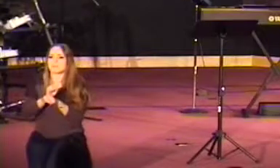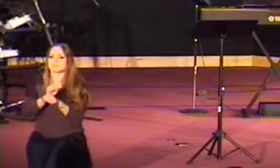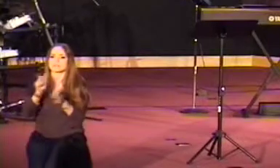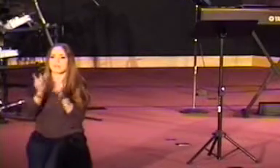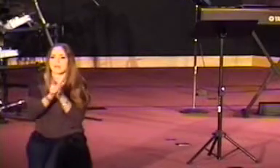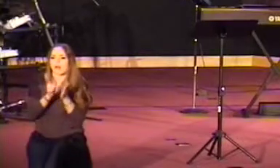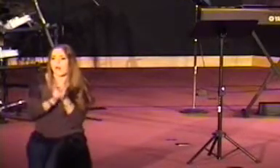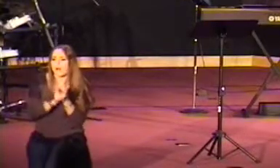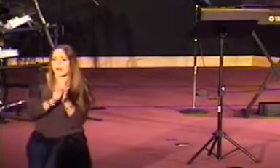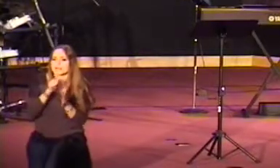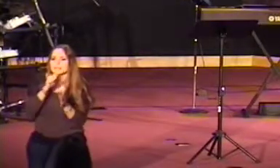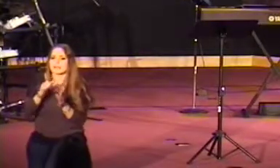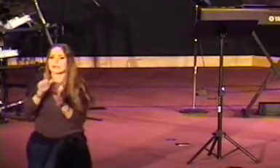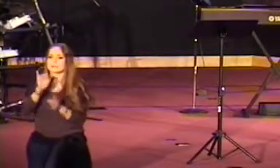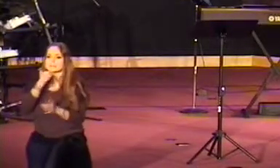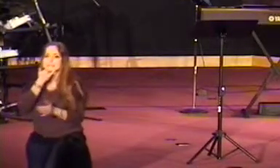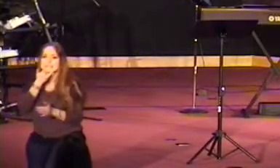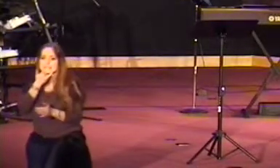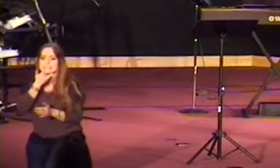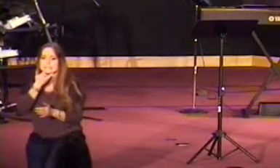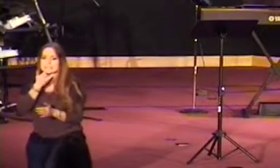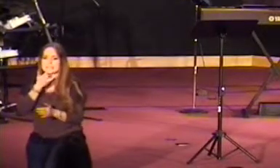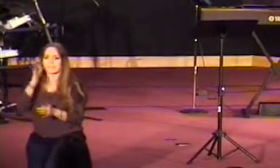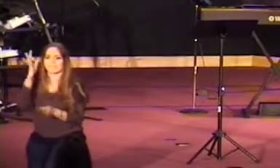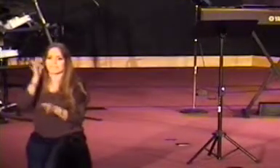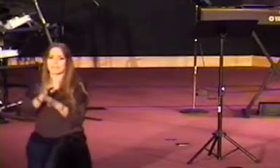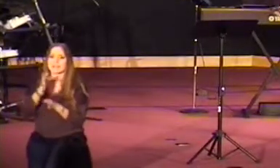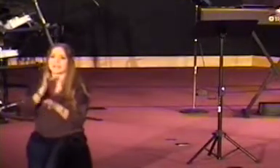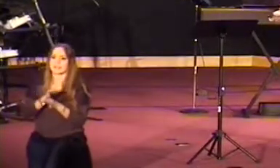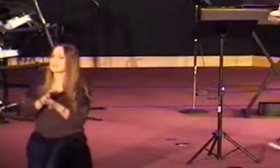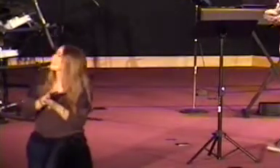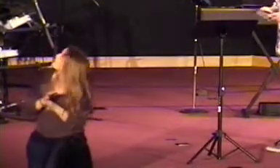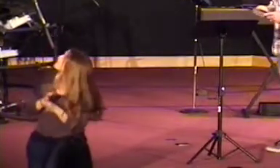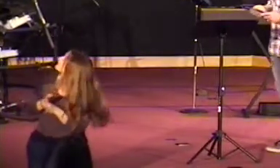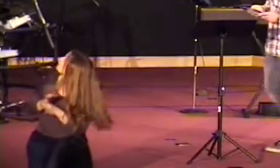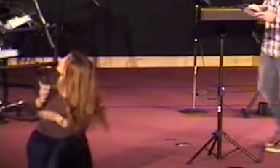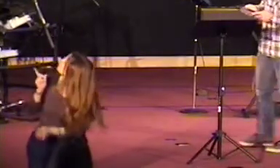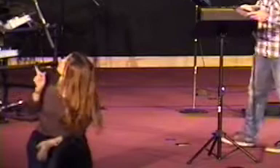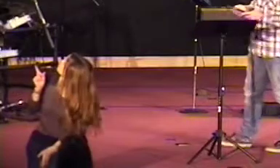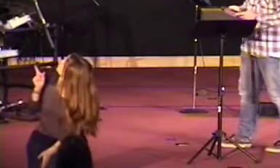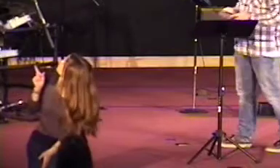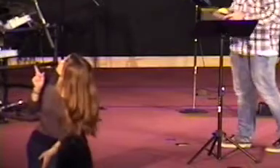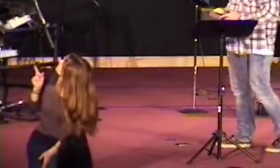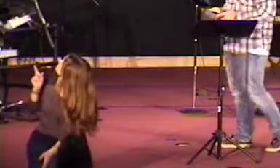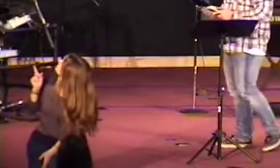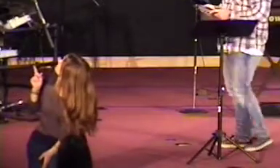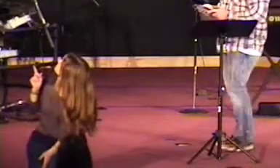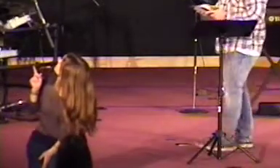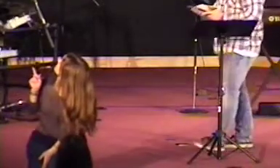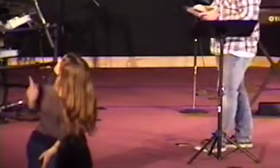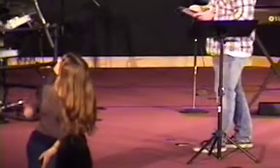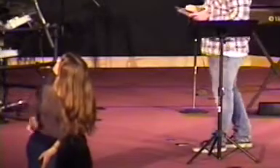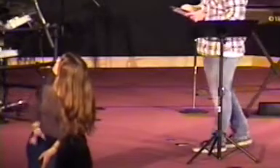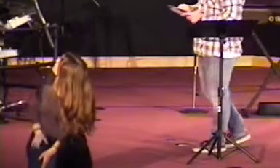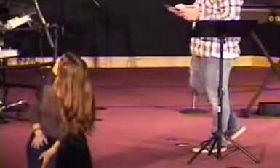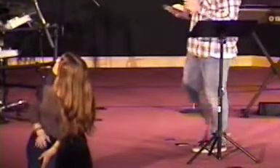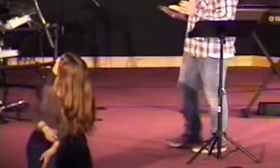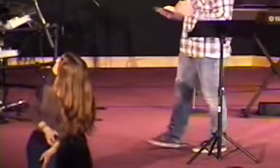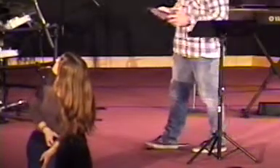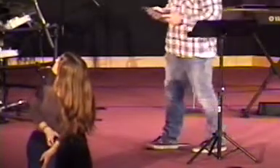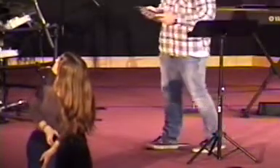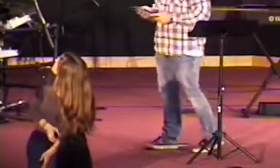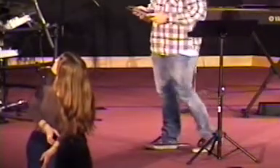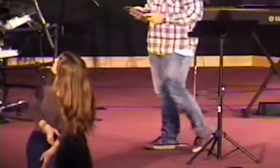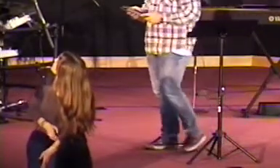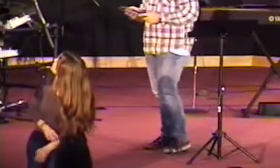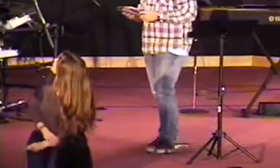mistakes, but on faith. He says, I want to know Christ and experience the mighty power that raised him from the dead. I want